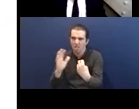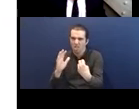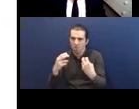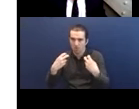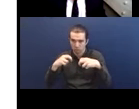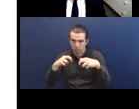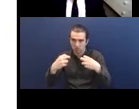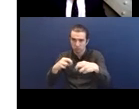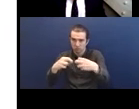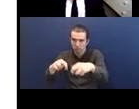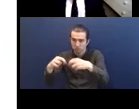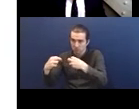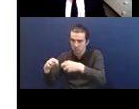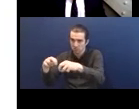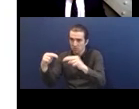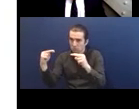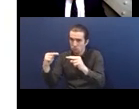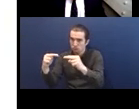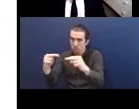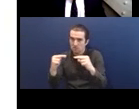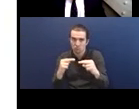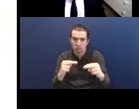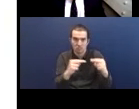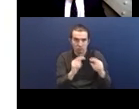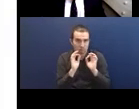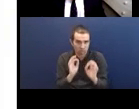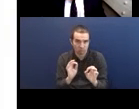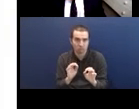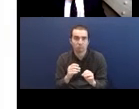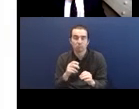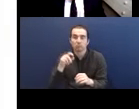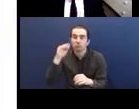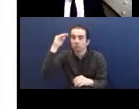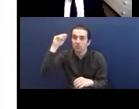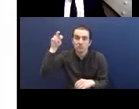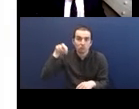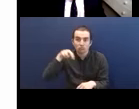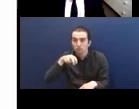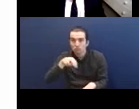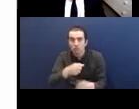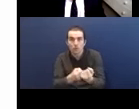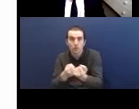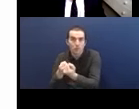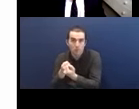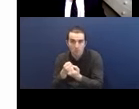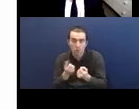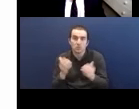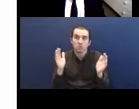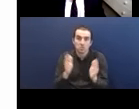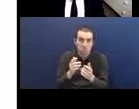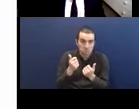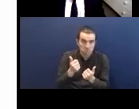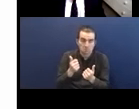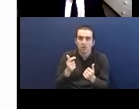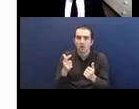Yeah. Sign language should be taught in the class. More space is needed and more staff. Yeah. The education district needs to